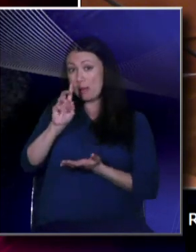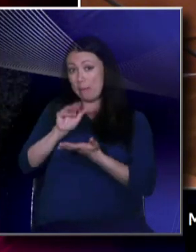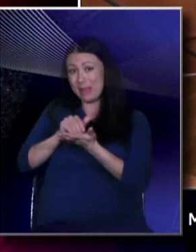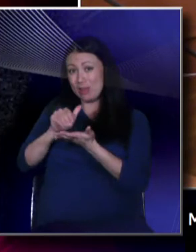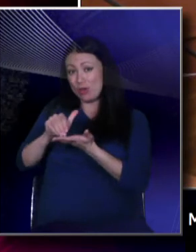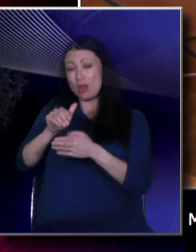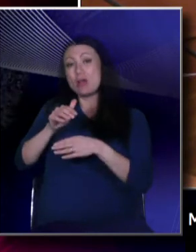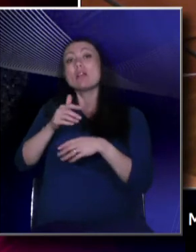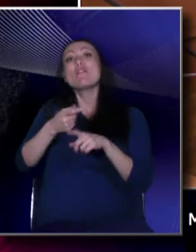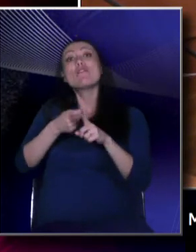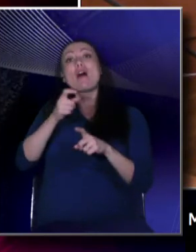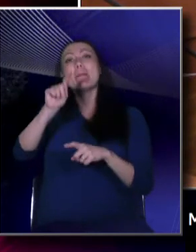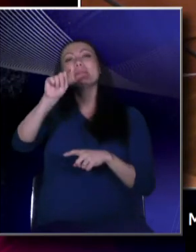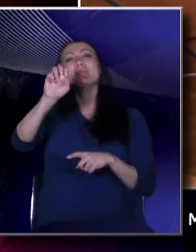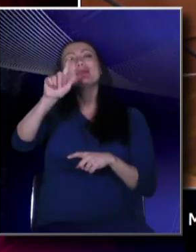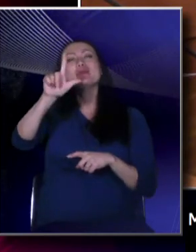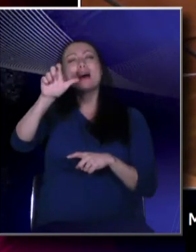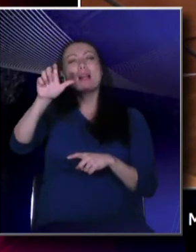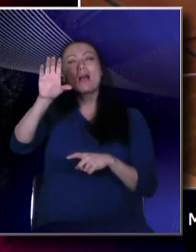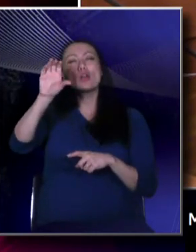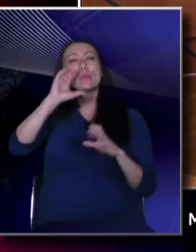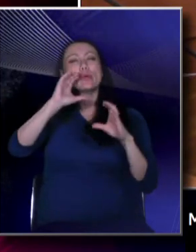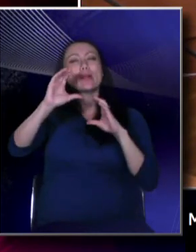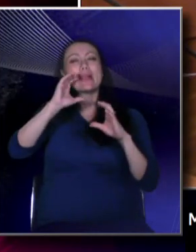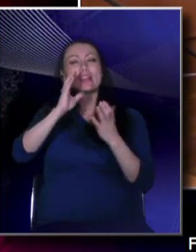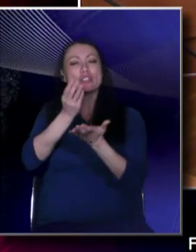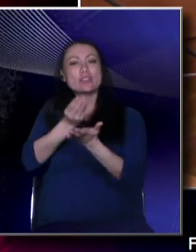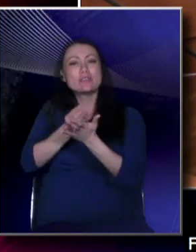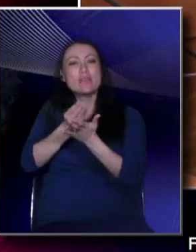from the telecommunication fund to fund the